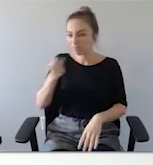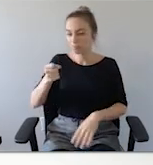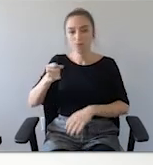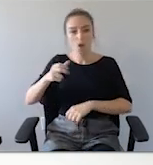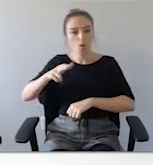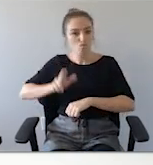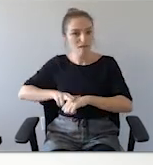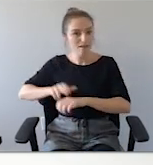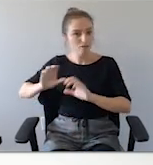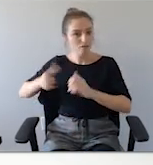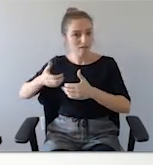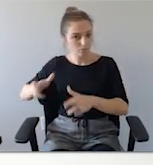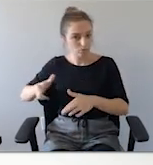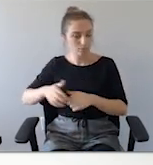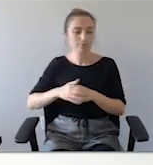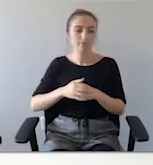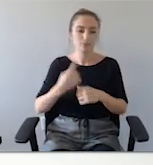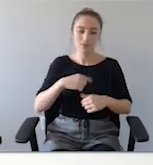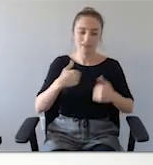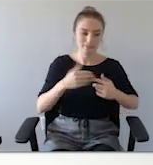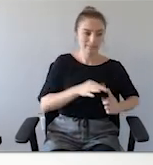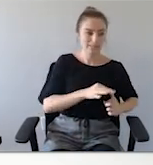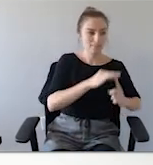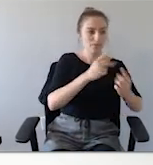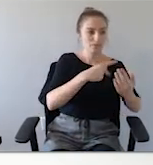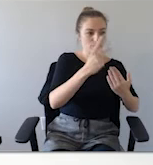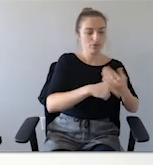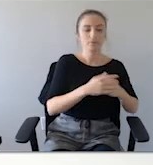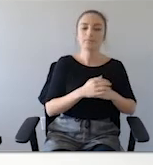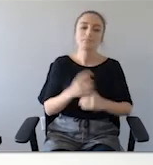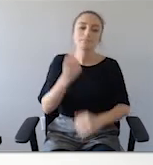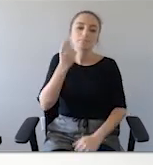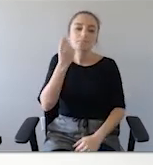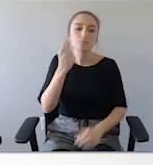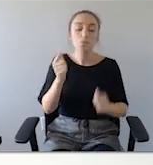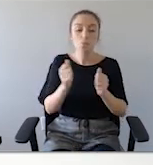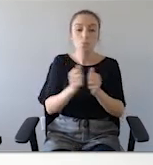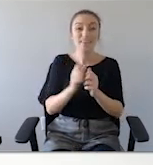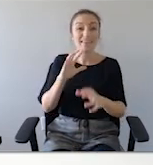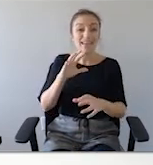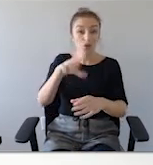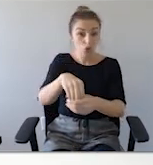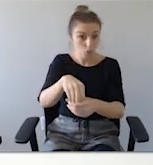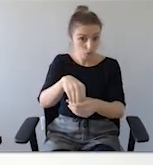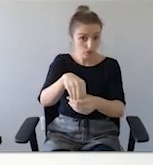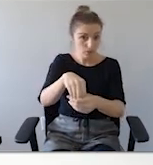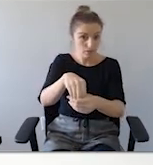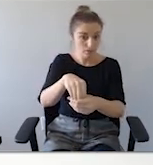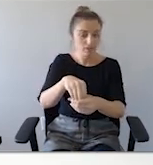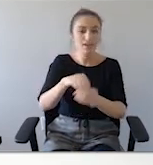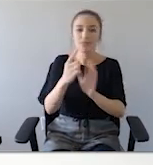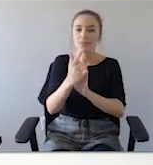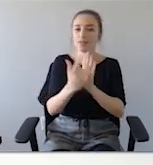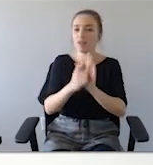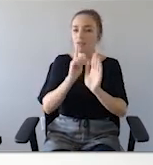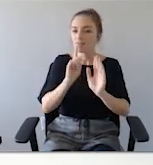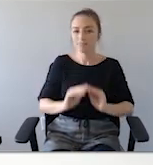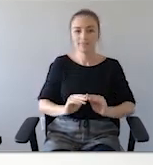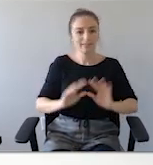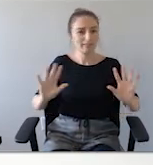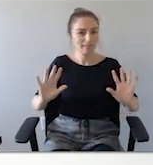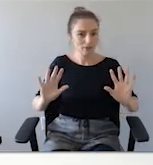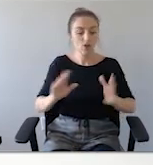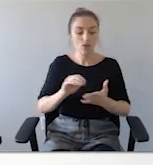to get into, but with inclusion, the law is pretty clear that the student is to receive everything that they need